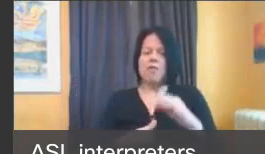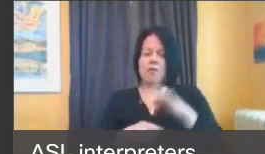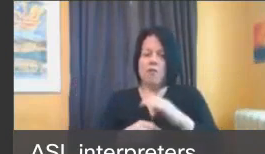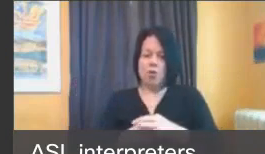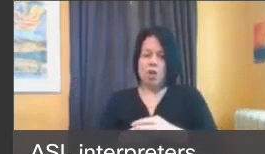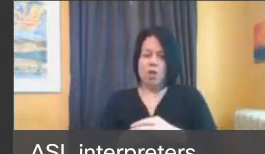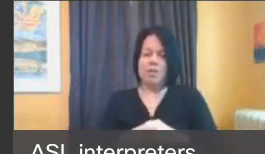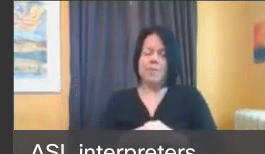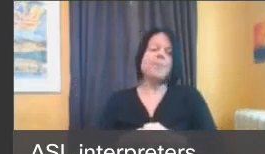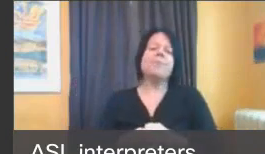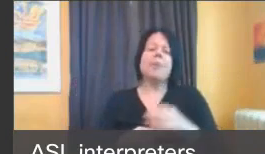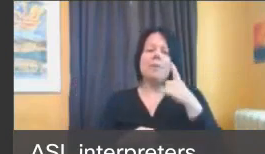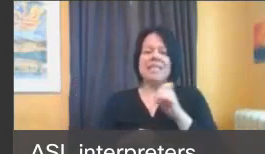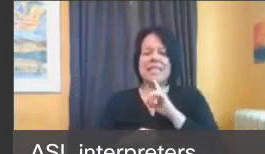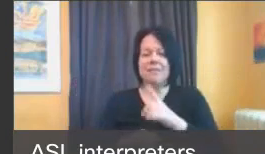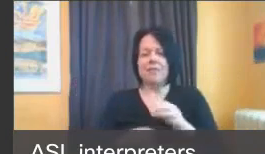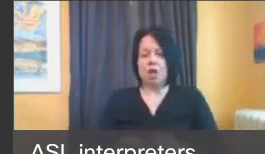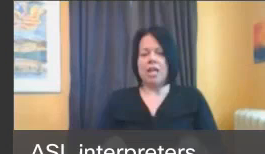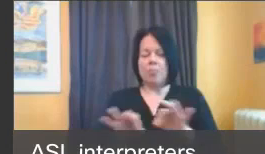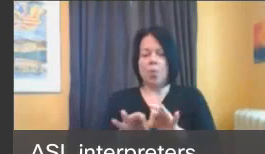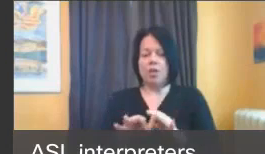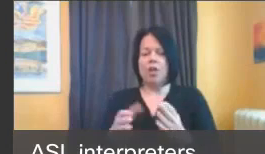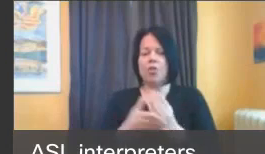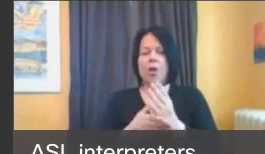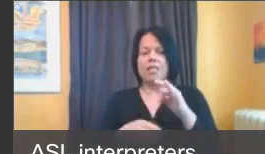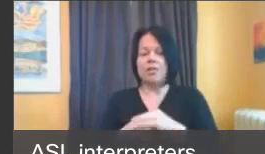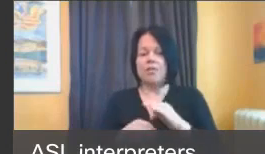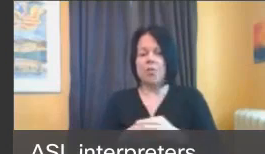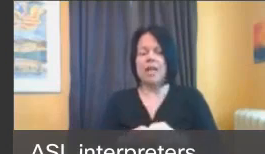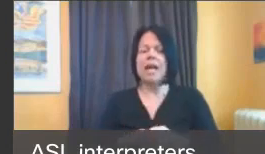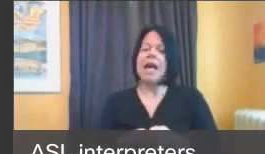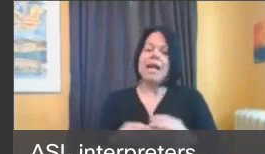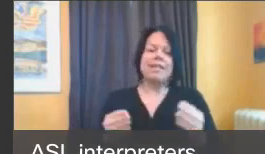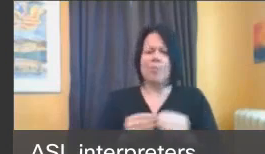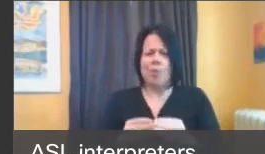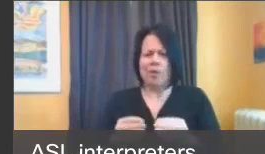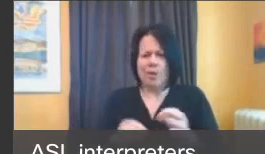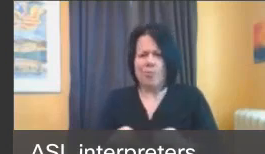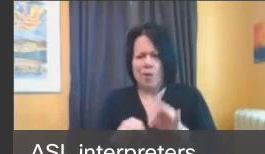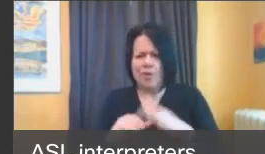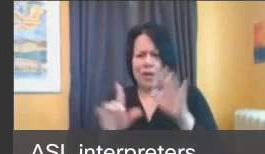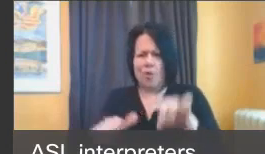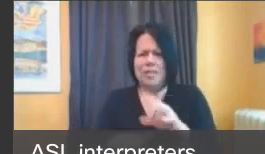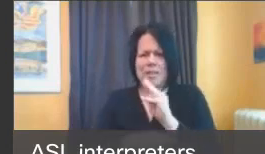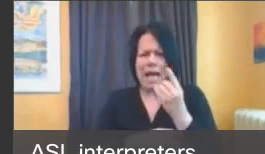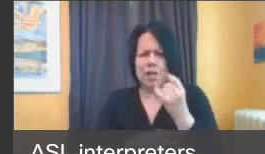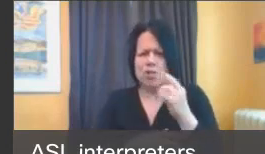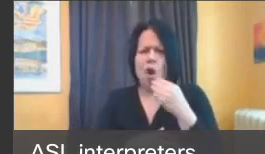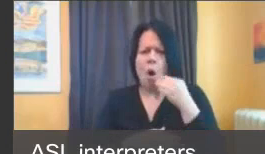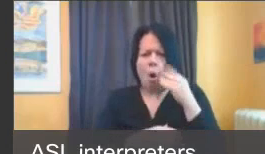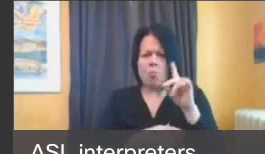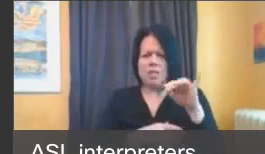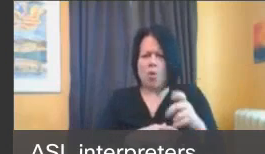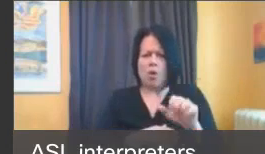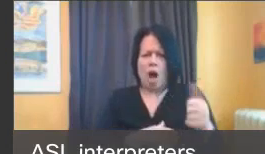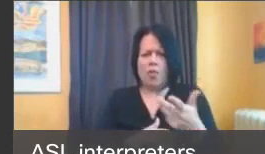is incredibly important. It's more important than, you know, going to McDonald's or Home Depot or any number of places where people also